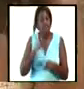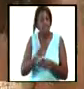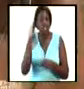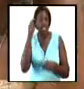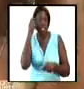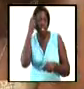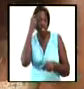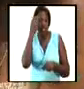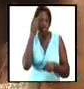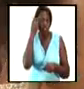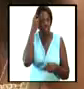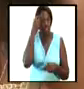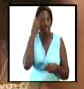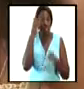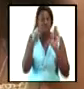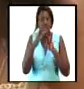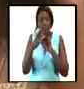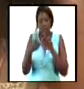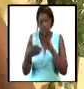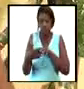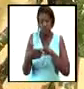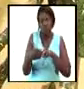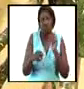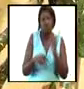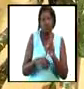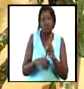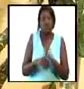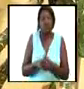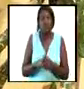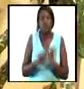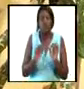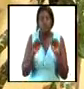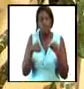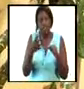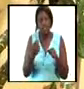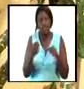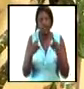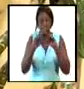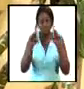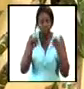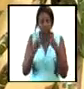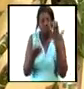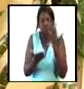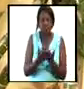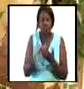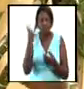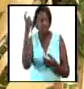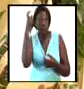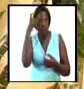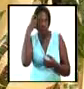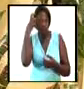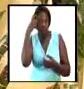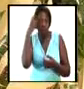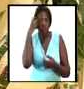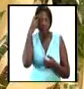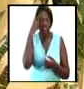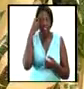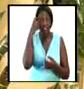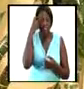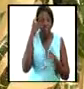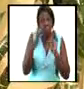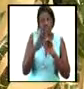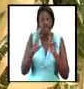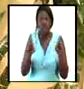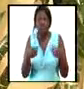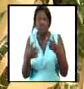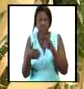about? Visualize? Yes. Forming a picture of something or seeing in your mind the things that you read about.